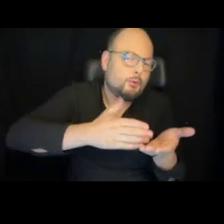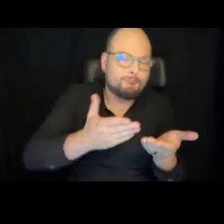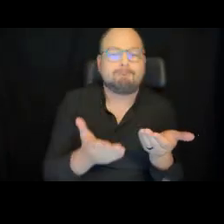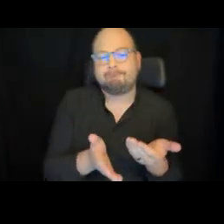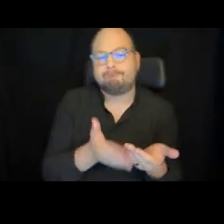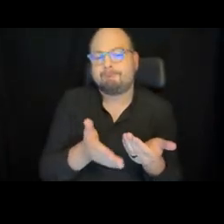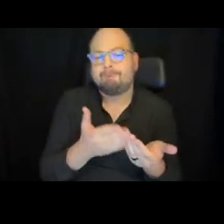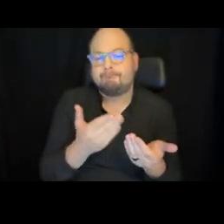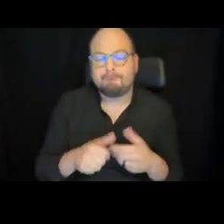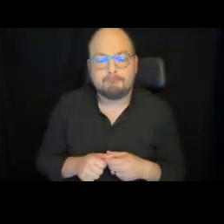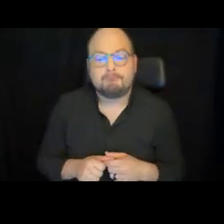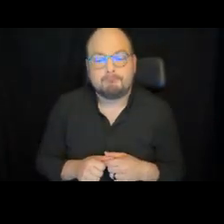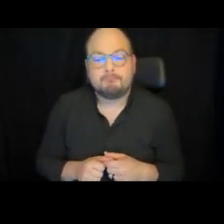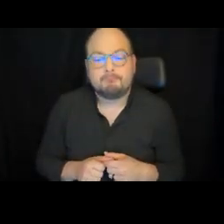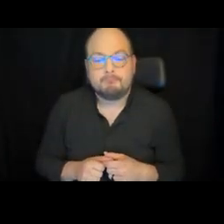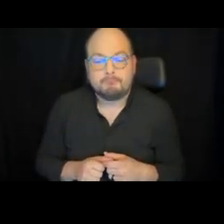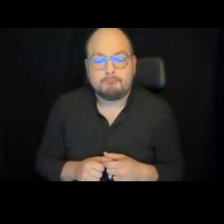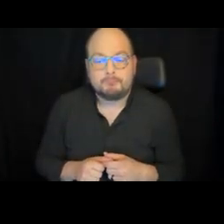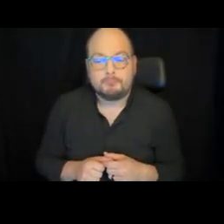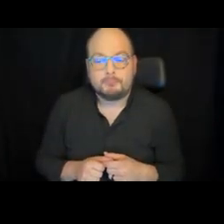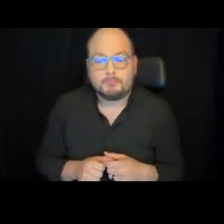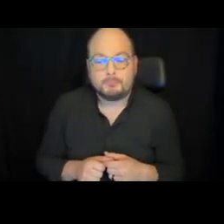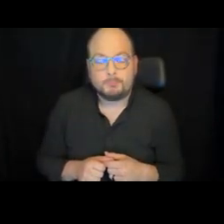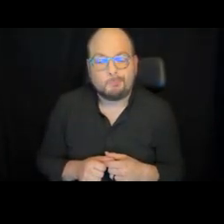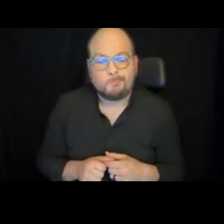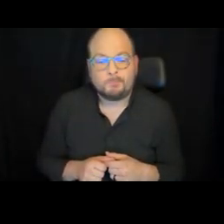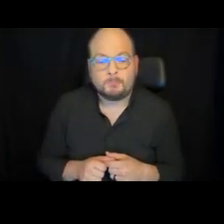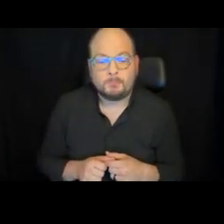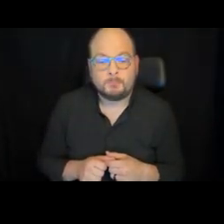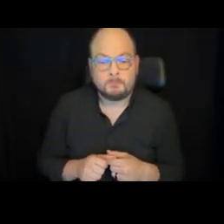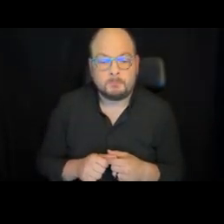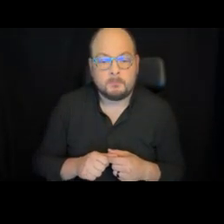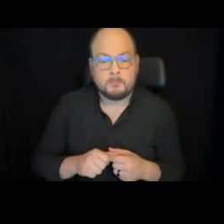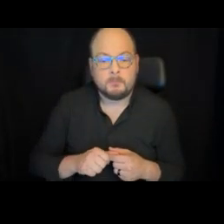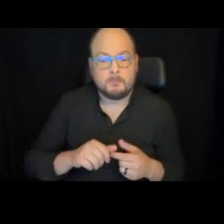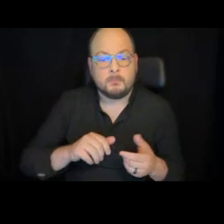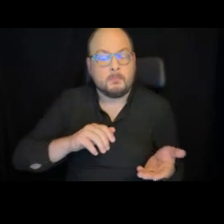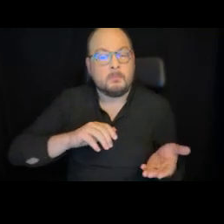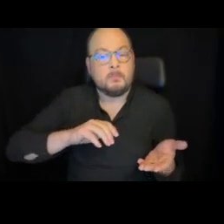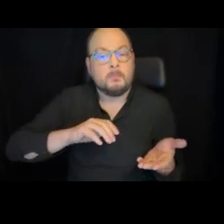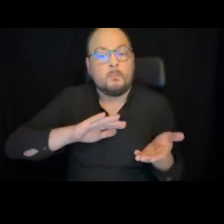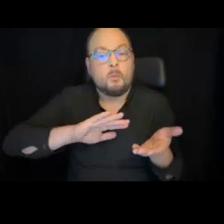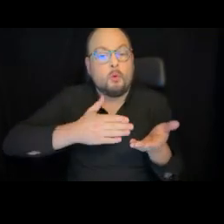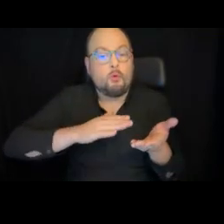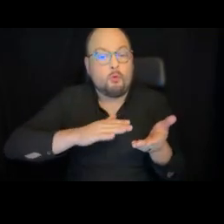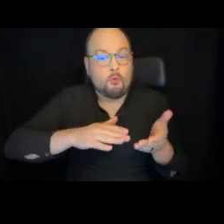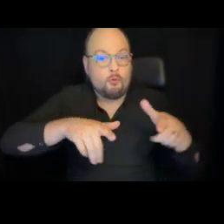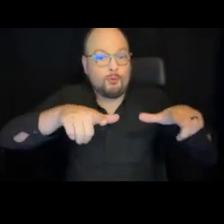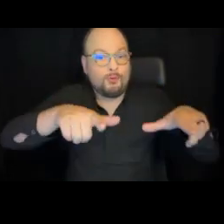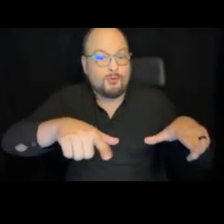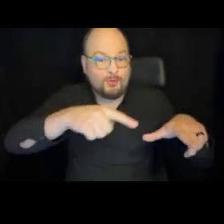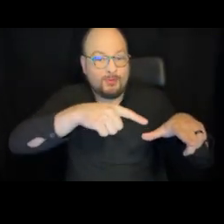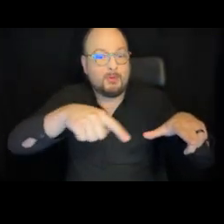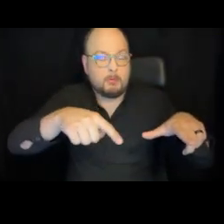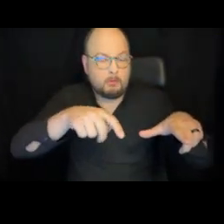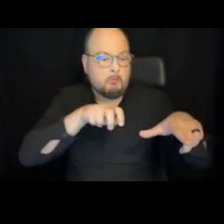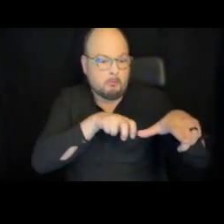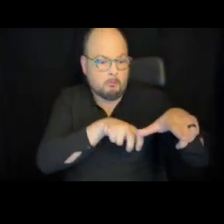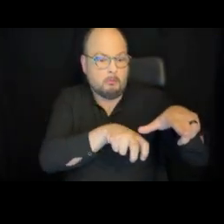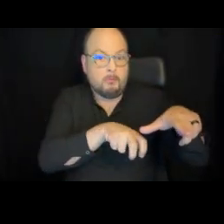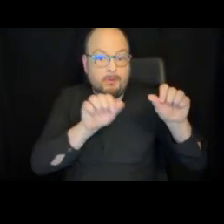Although not required, if a cooktop is provided with knee space below, it is